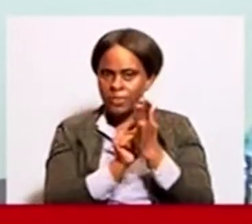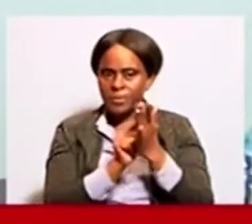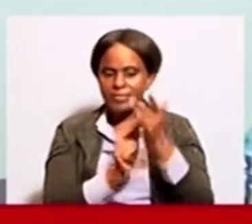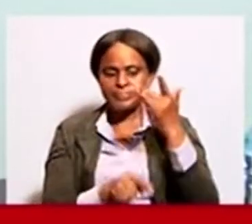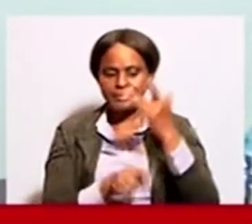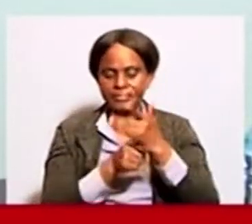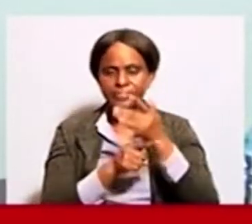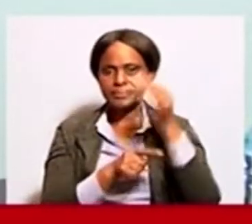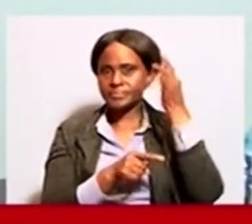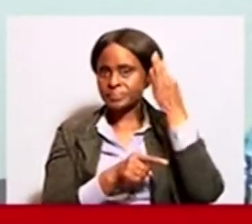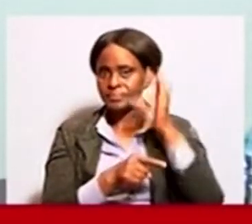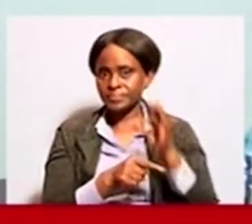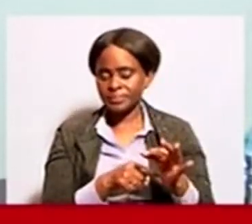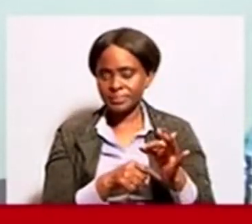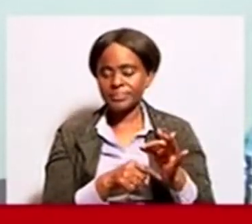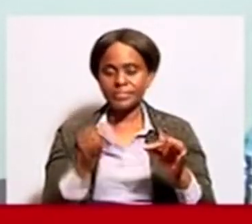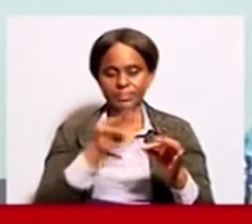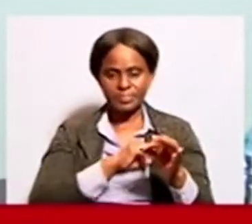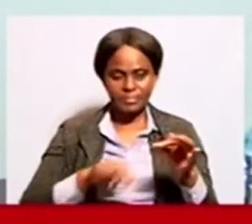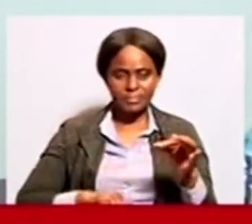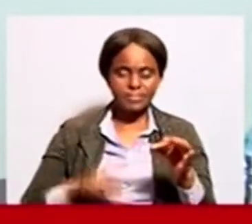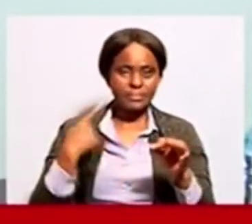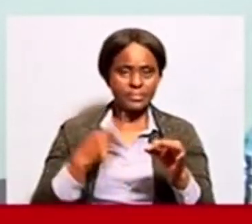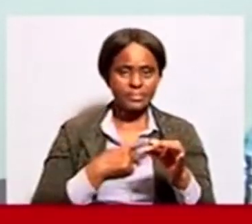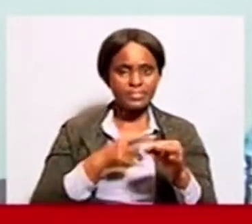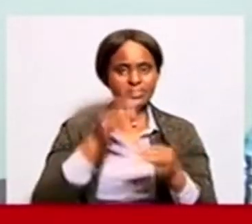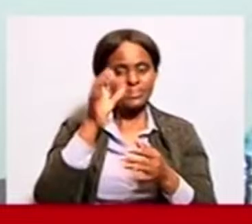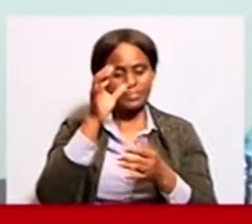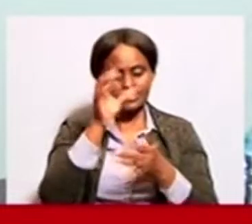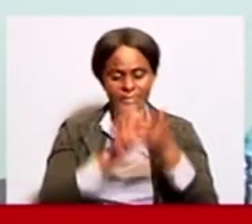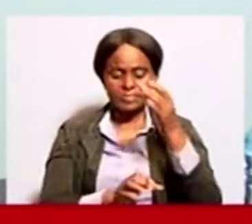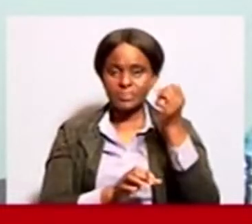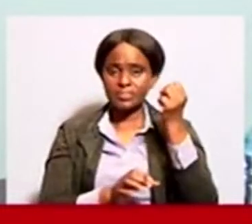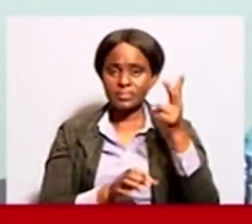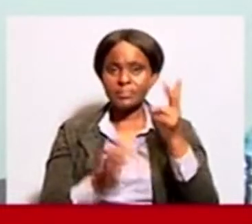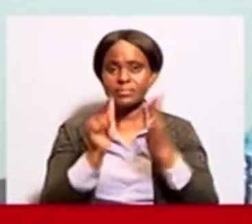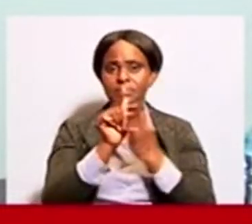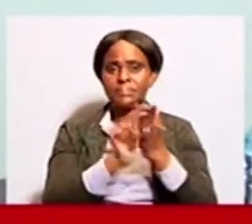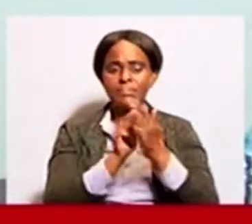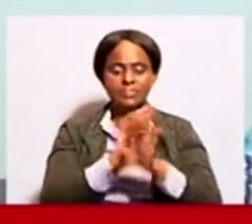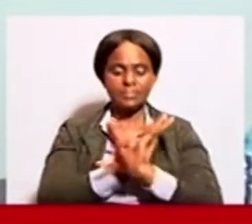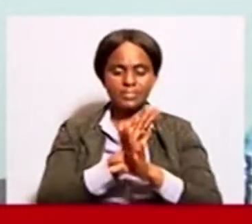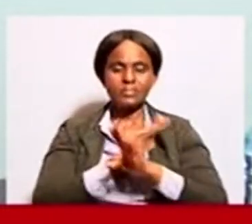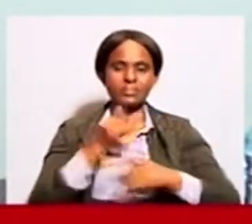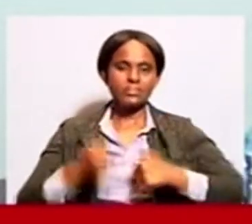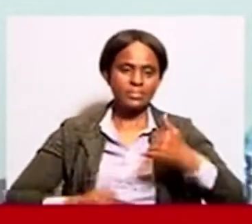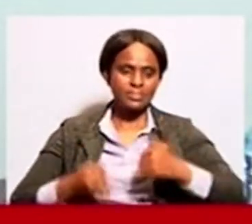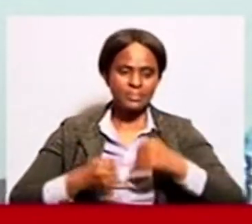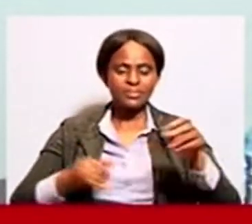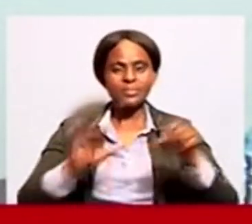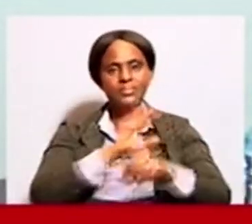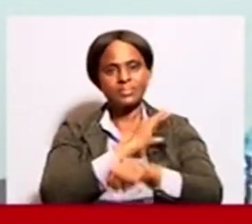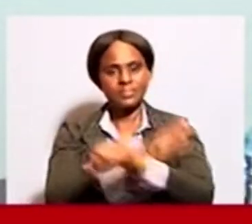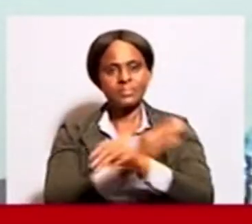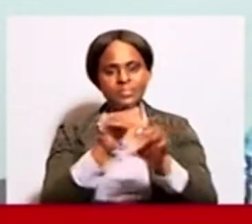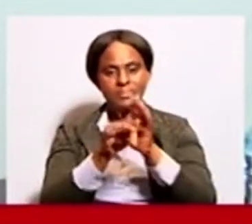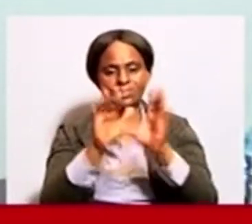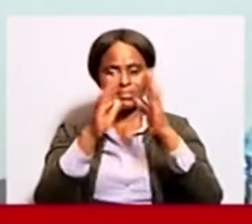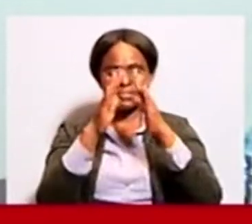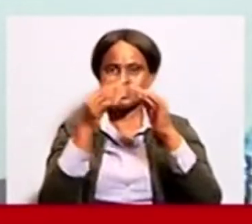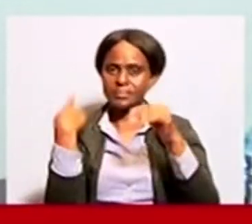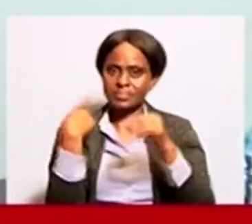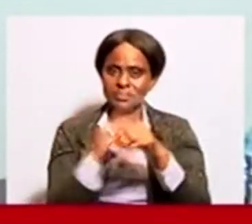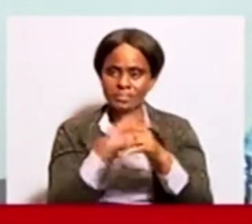Clerk, members of Parliament under Cap 12 of the laws of Zambia enjoy the immunity in the House, that whatever